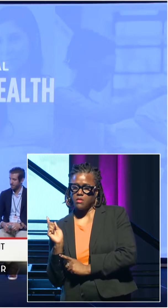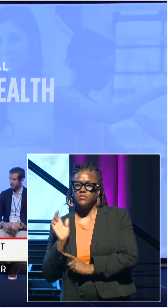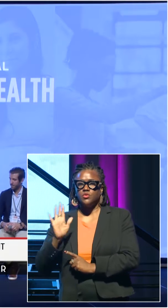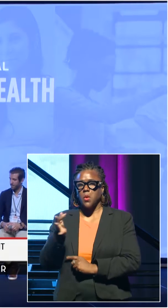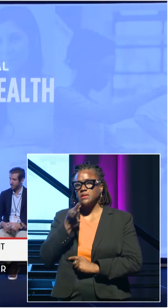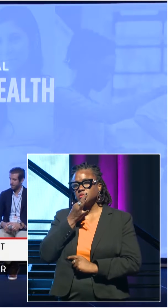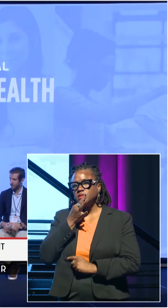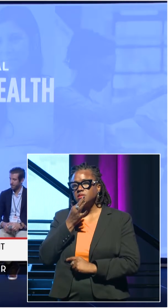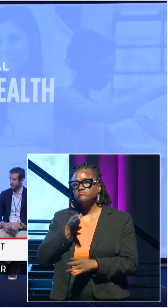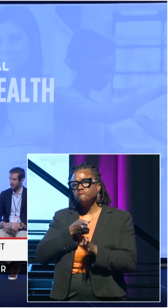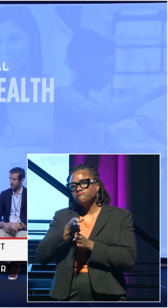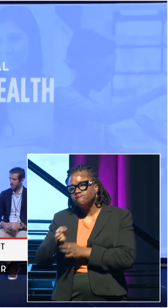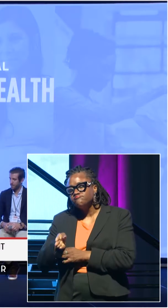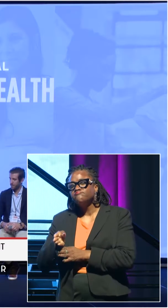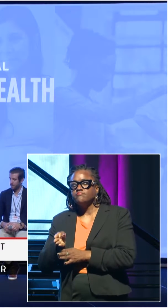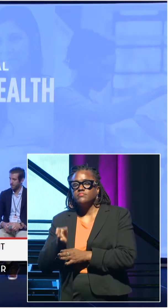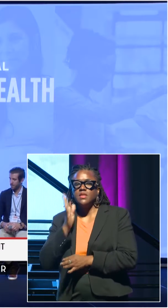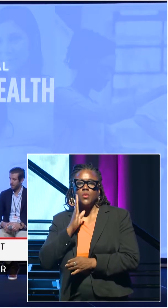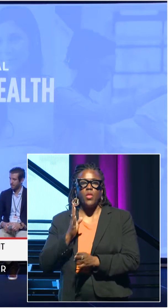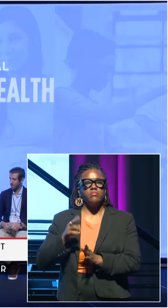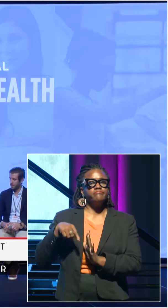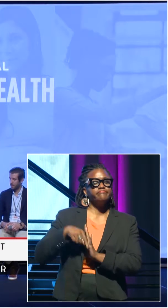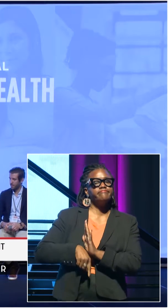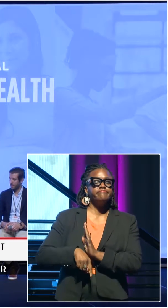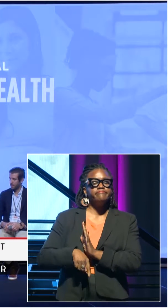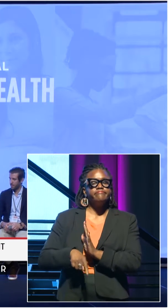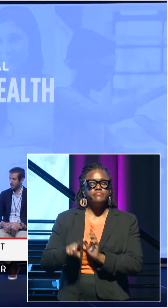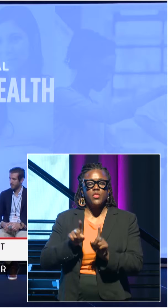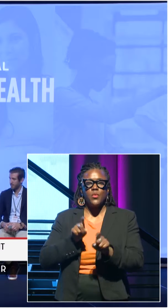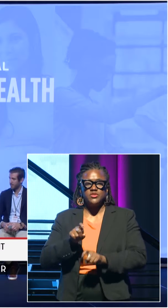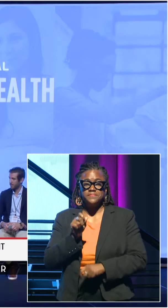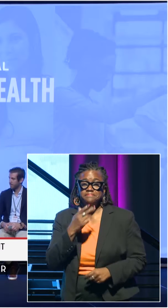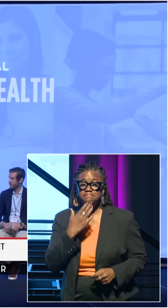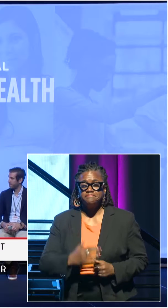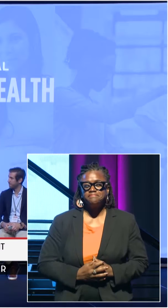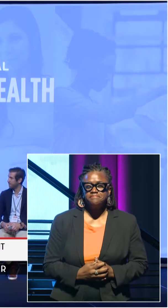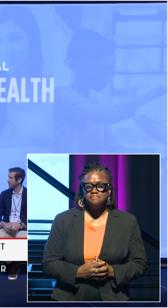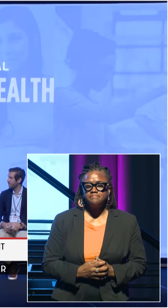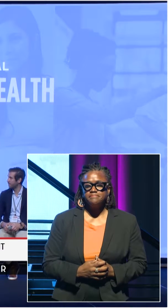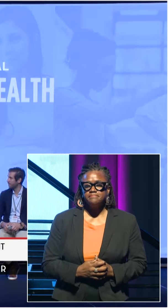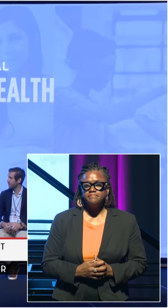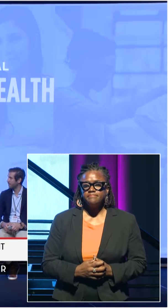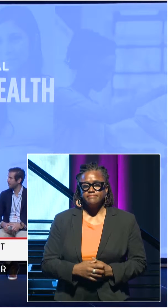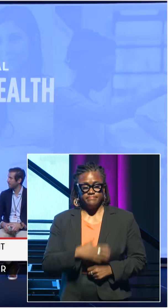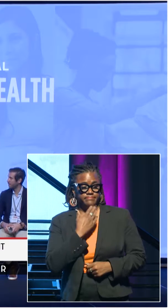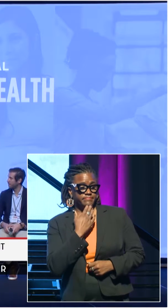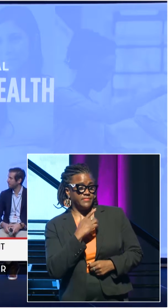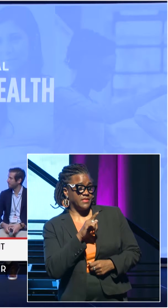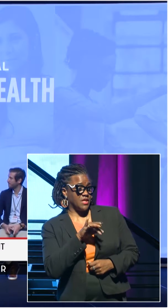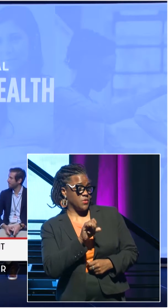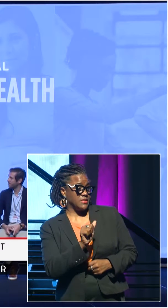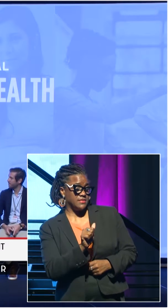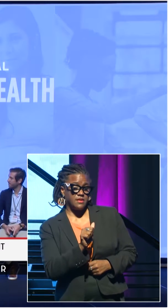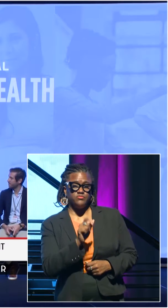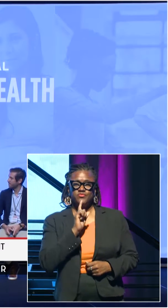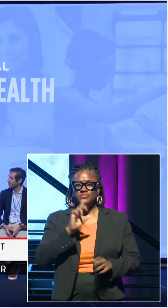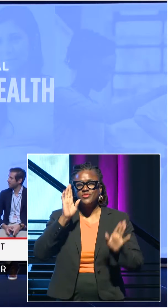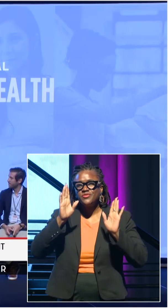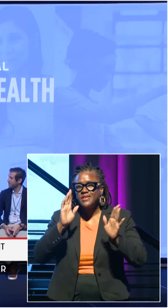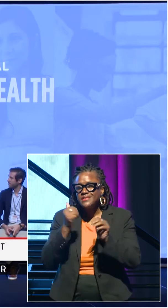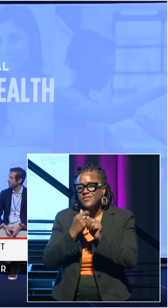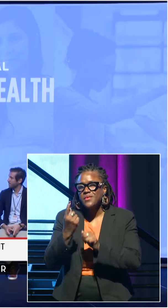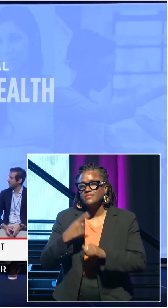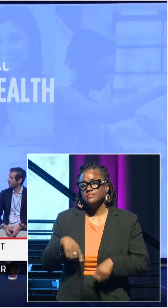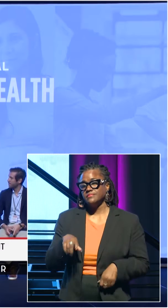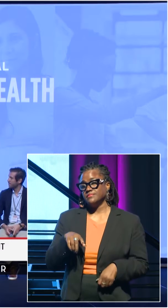of expertise is, and then we'll get into the questions. Thank you. Thank you, Lisa. Greetings, everyone. My